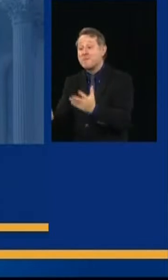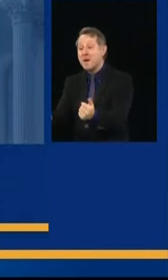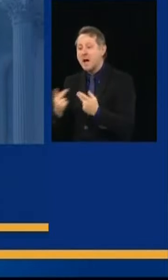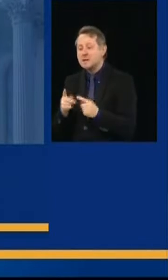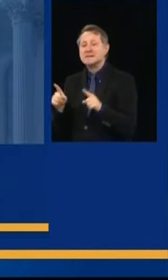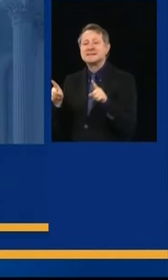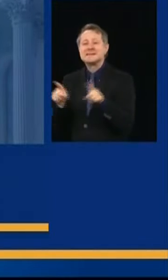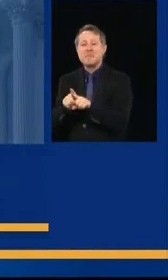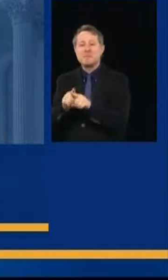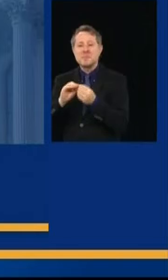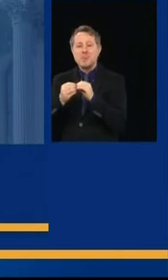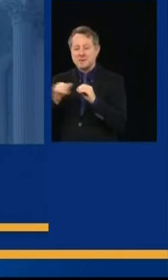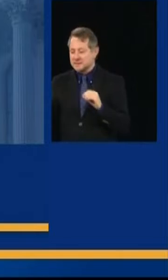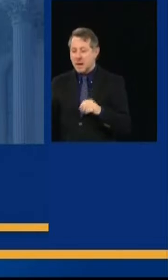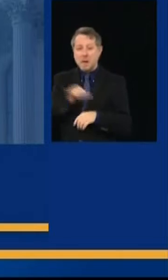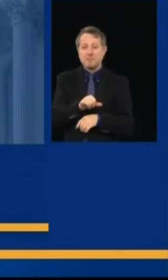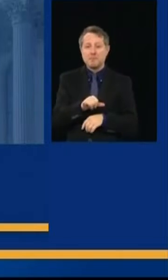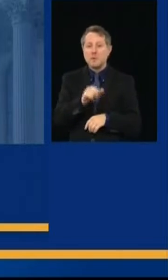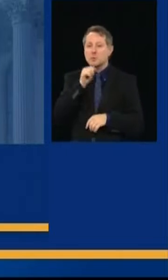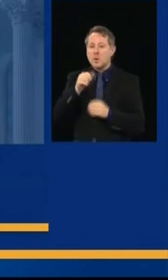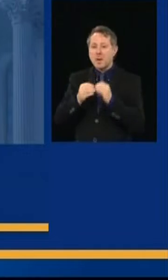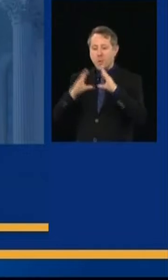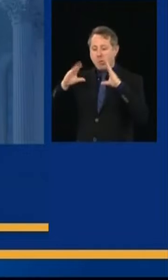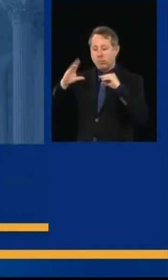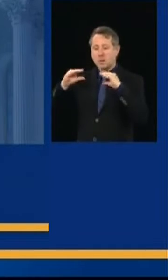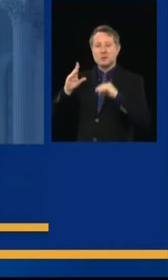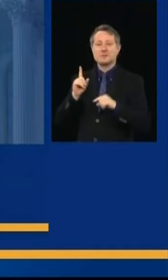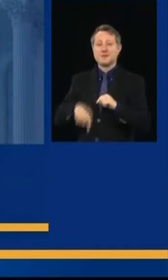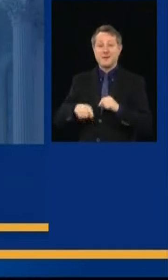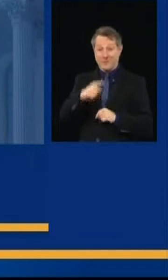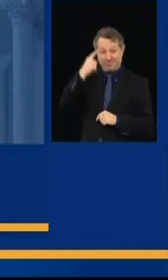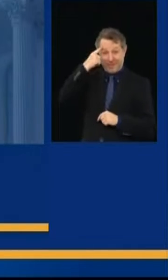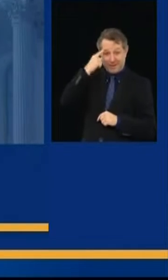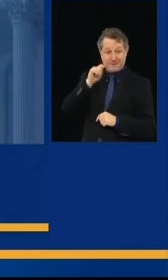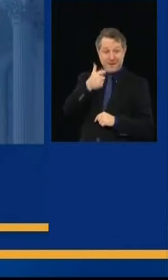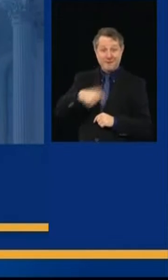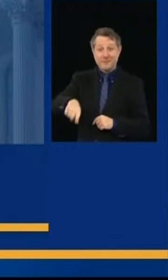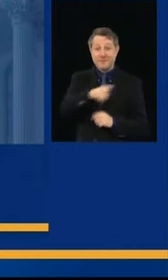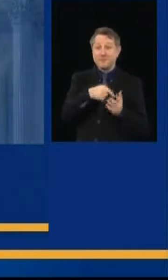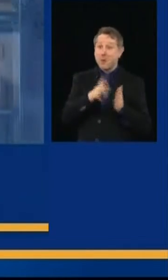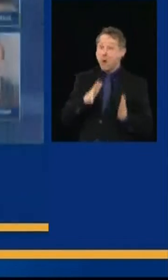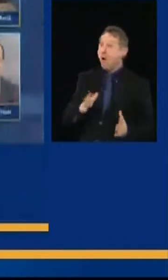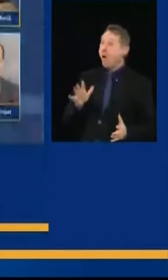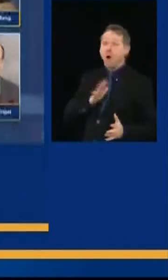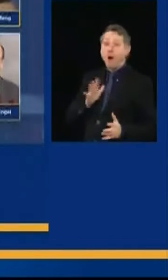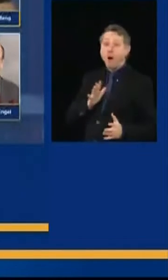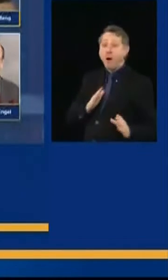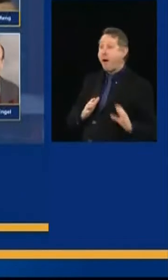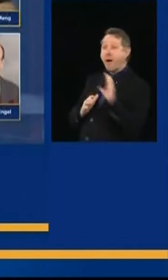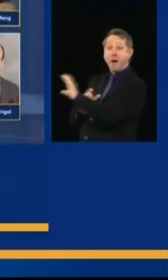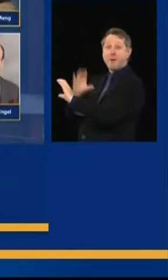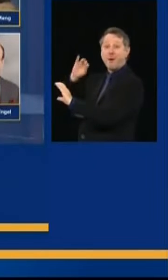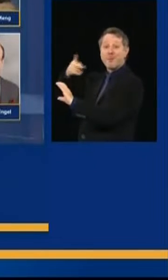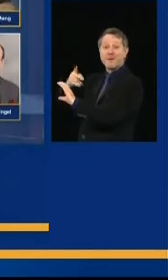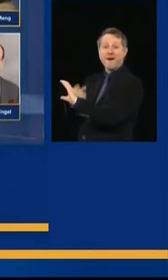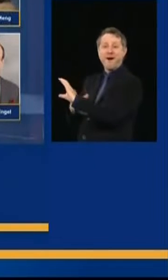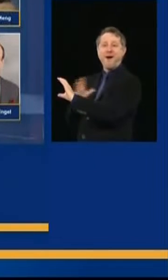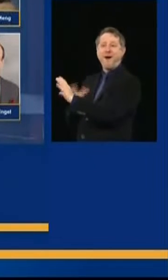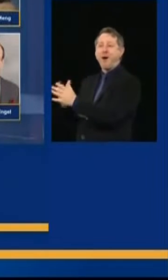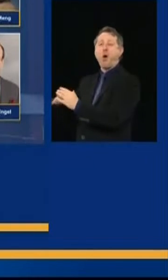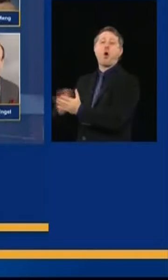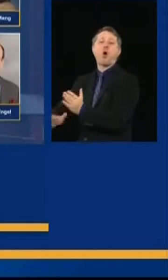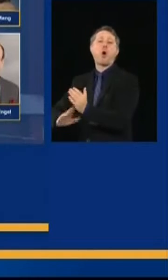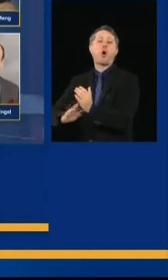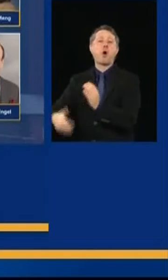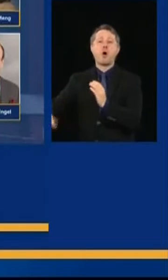taxpayers are going to subsidize you, Mr. Corporation, so you can then lay off workers. And then the taxpayers can then